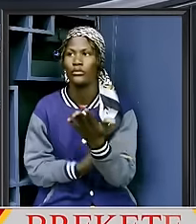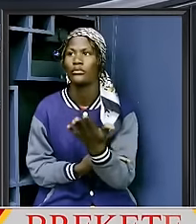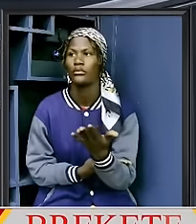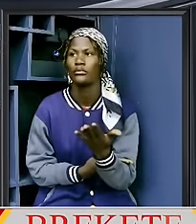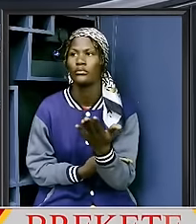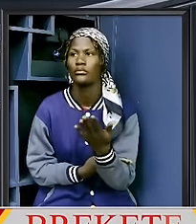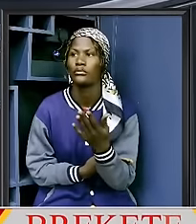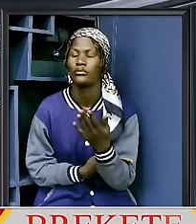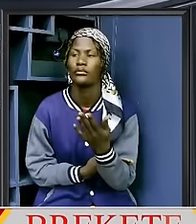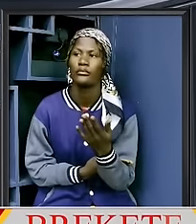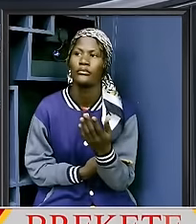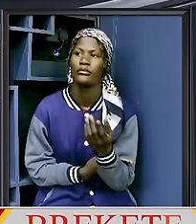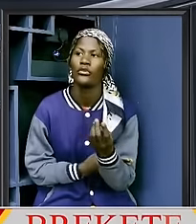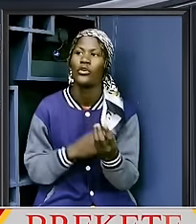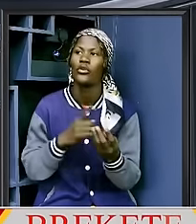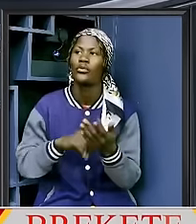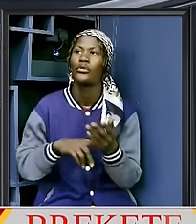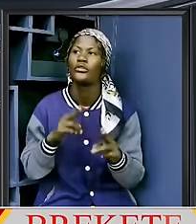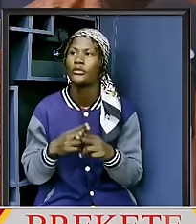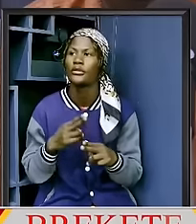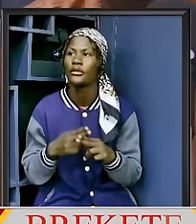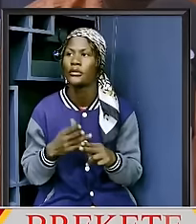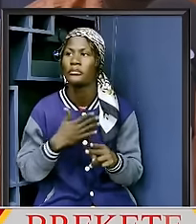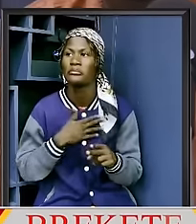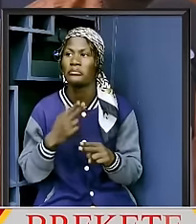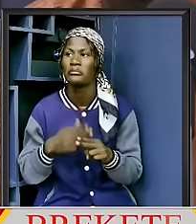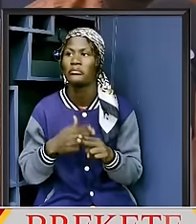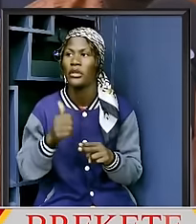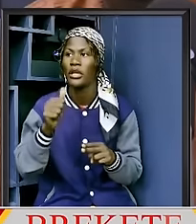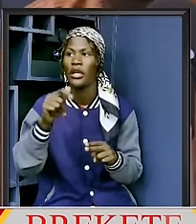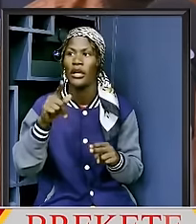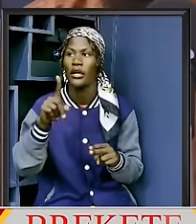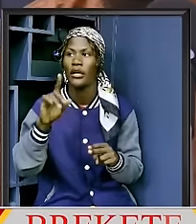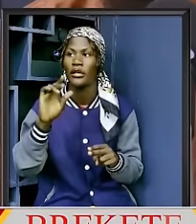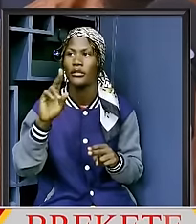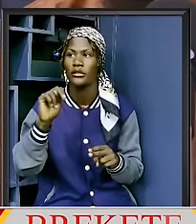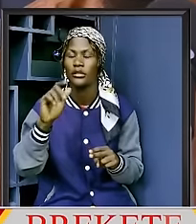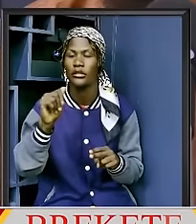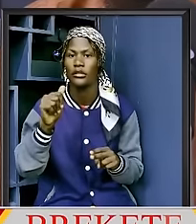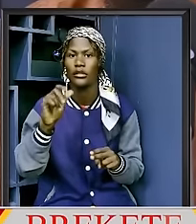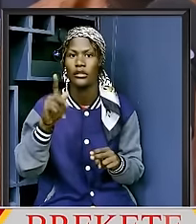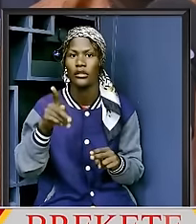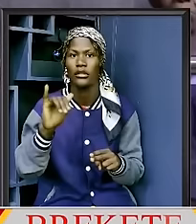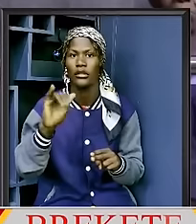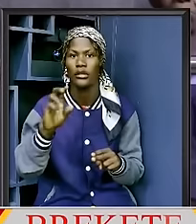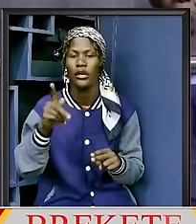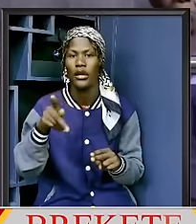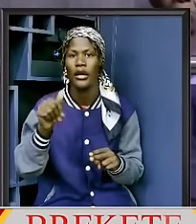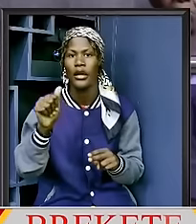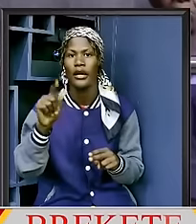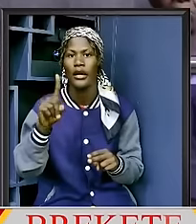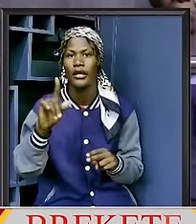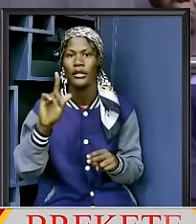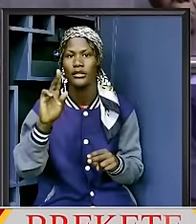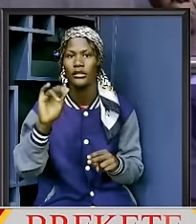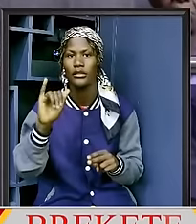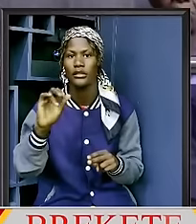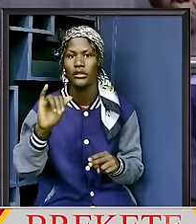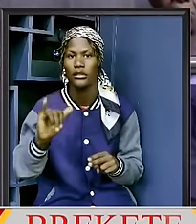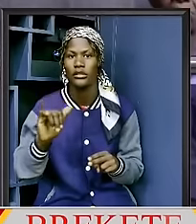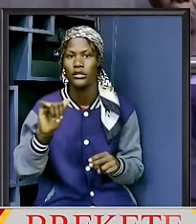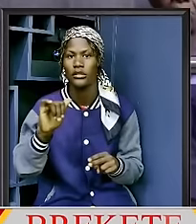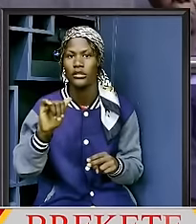sir. Wetin be your name? My name is Adenike Khadijat Alabi. Adenike?